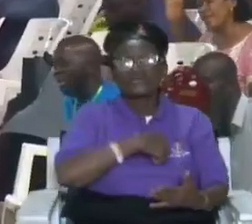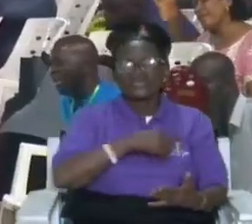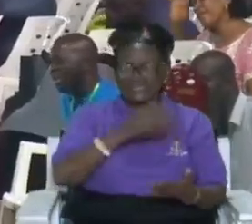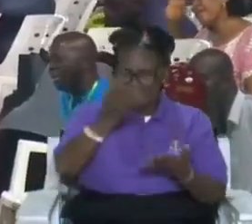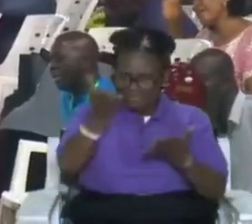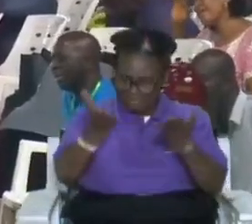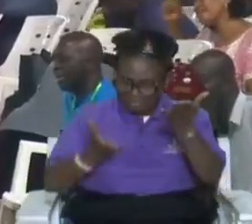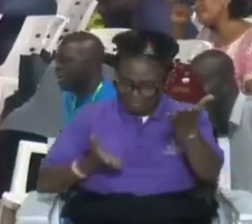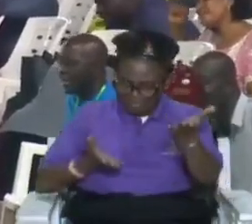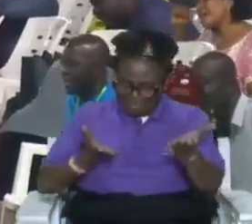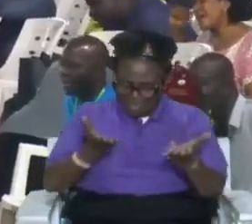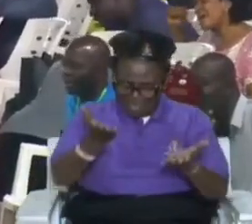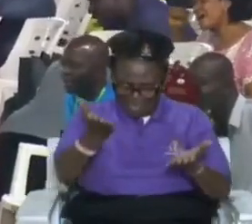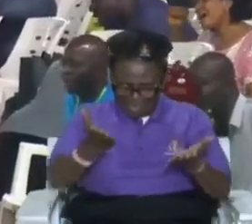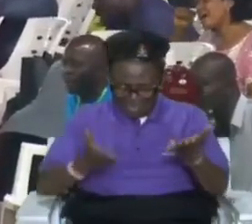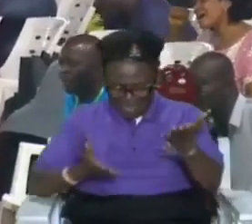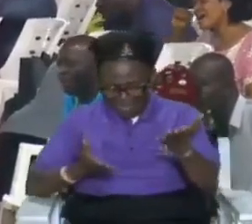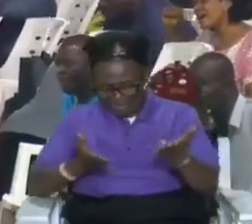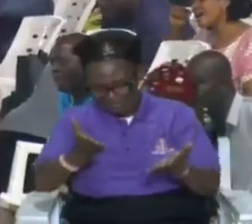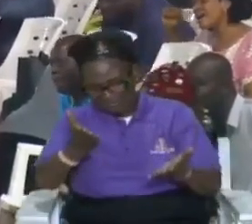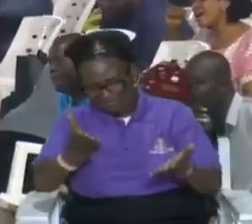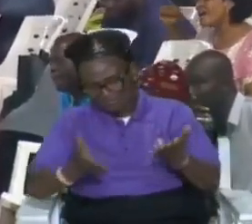we